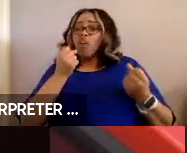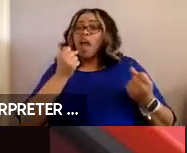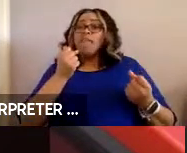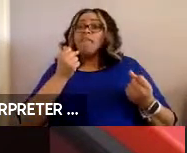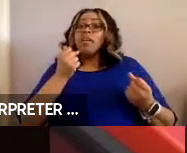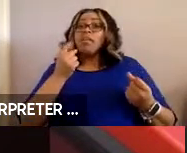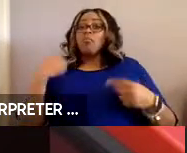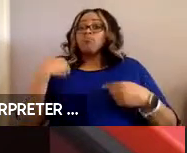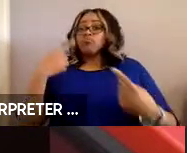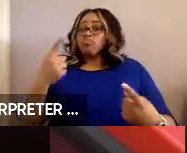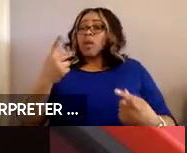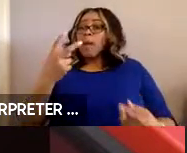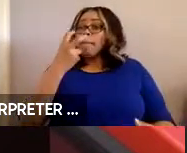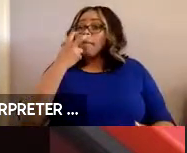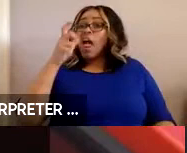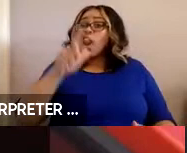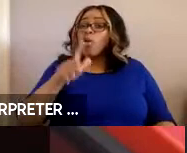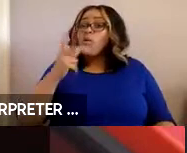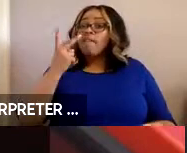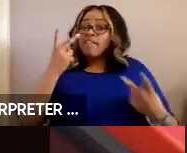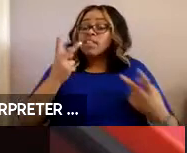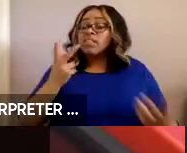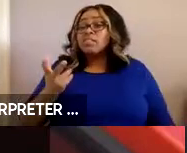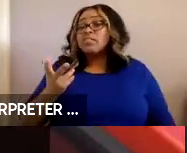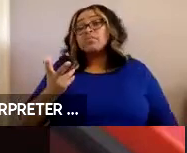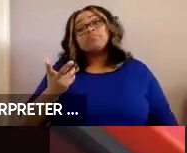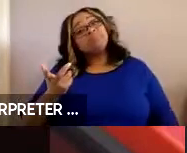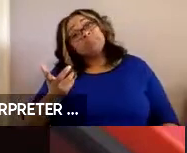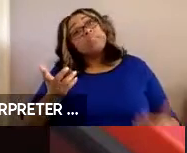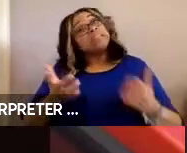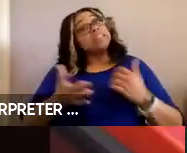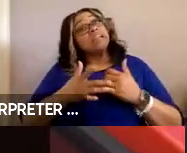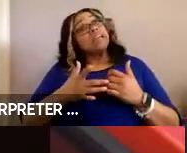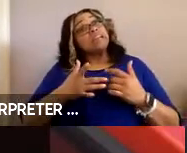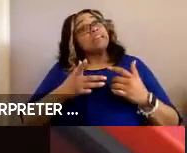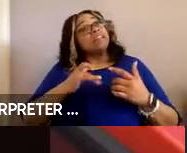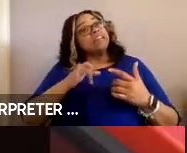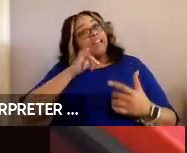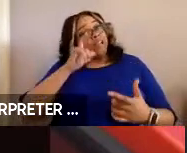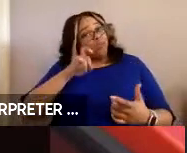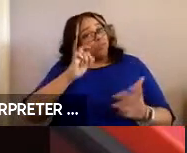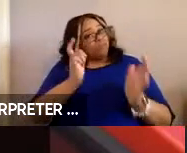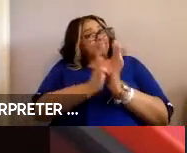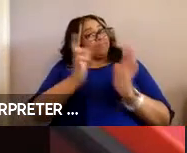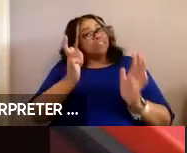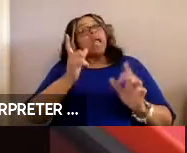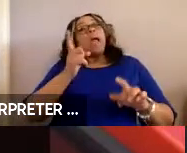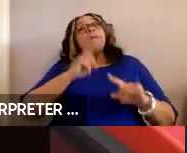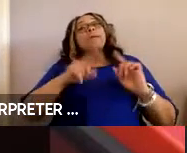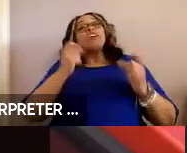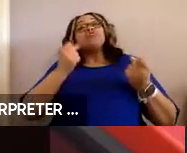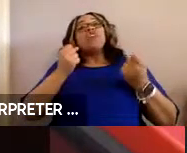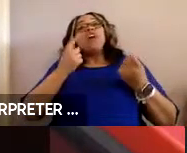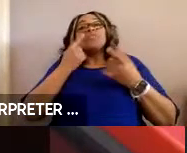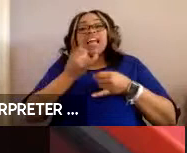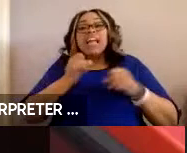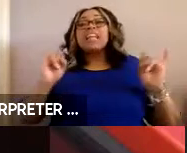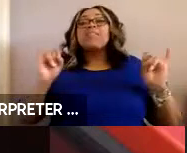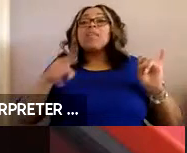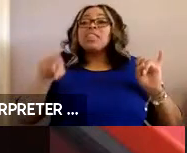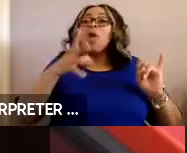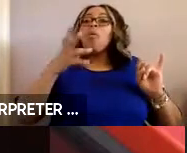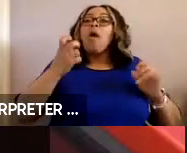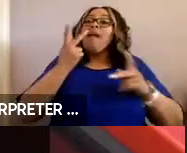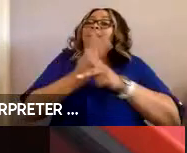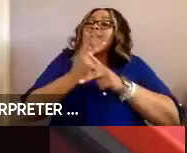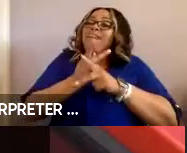while being blind or low vision, which is technically illegal, but driving was a source of independence, which they wanted to